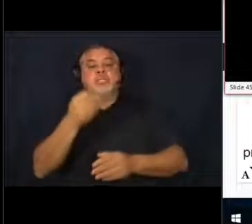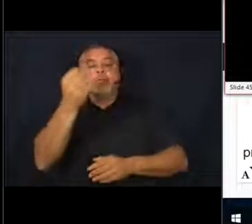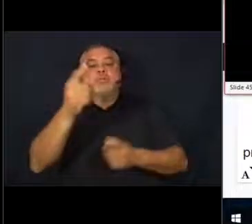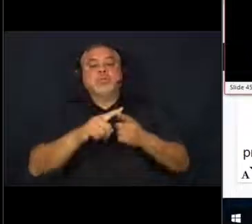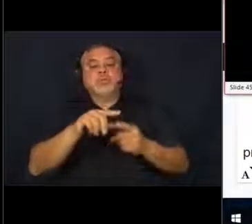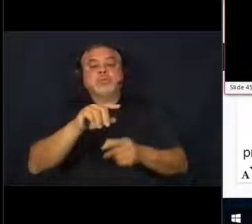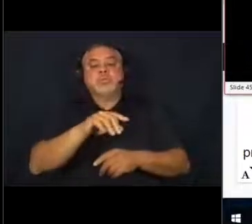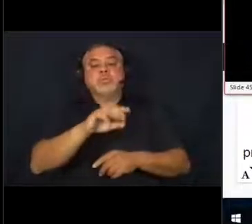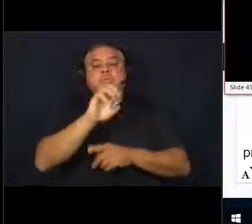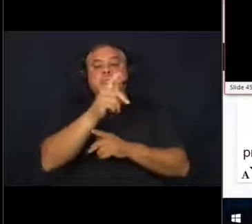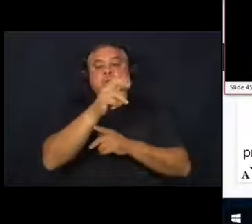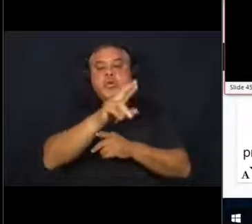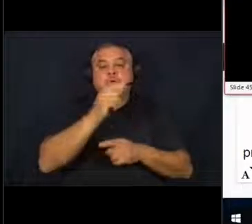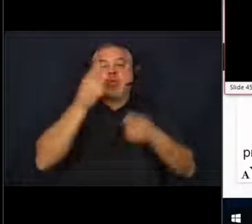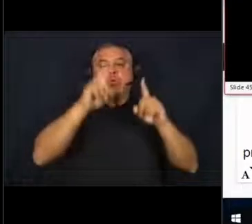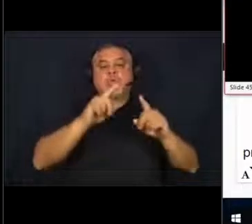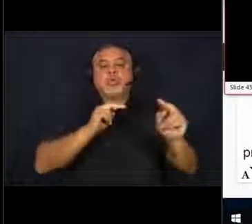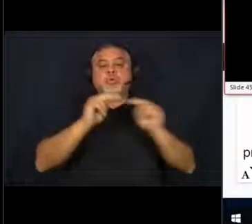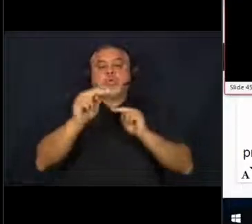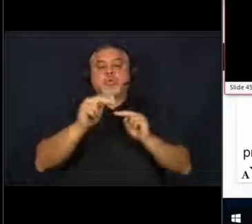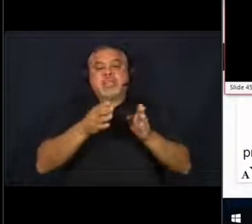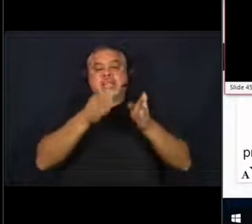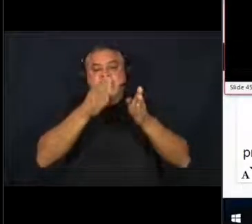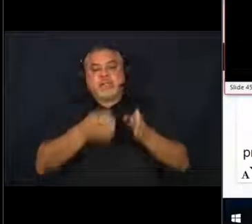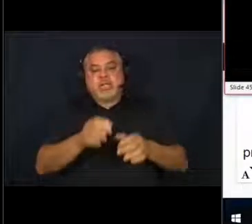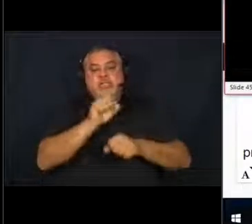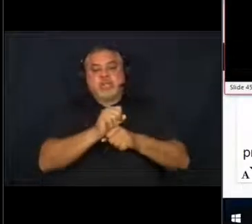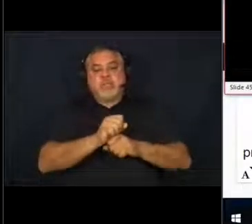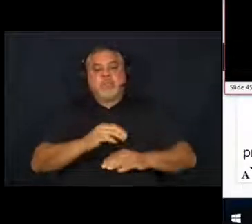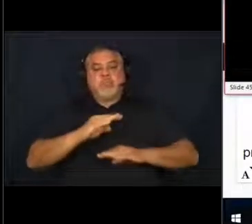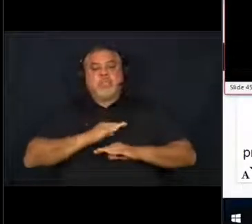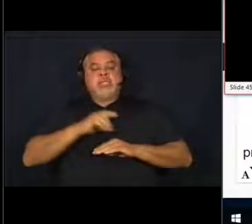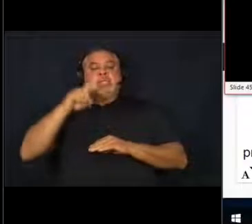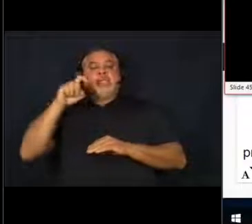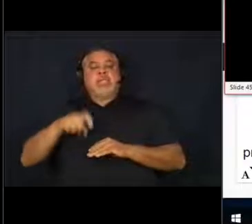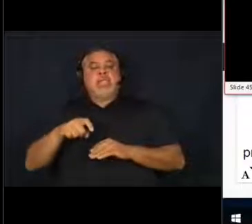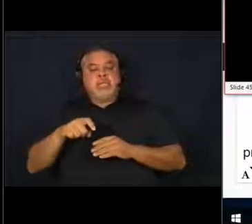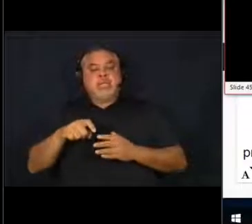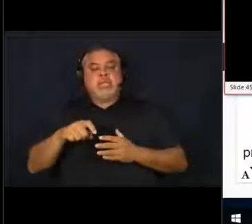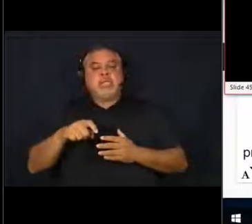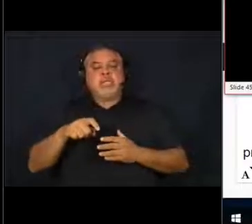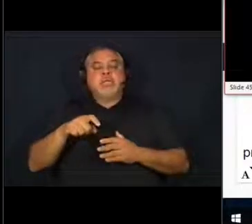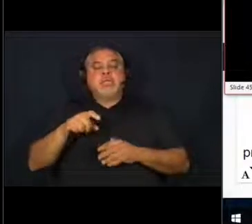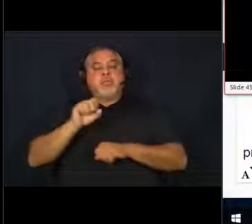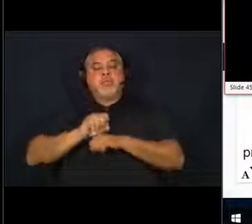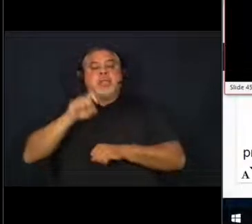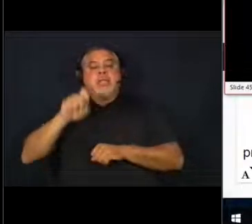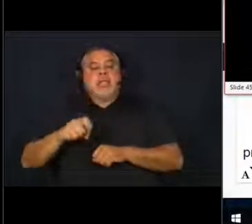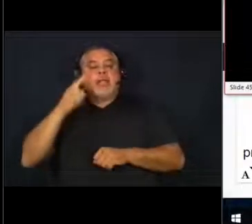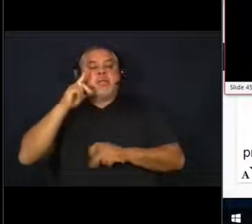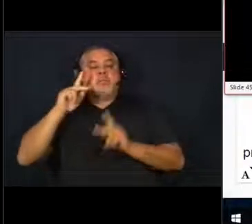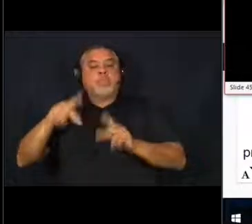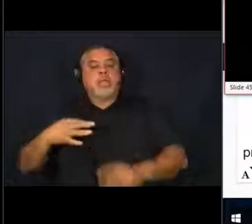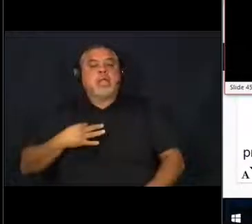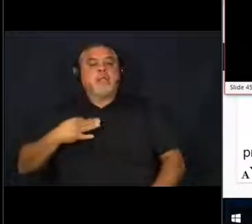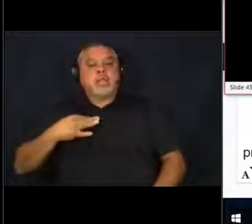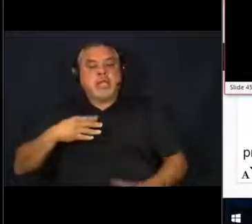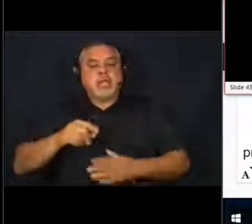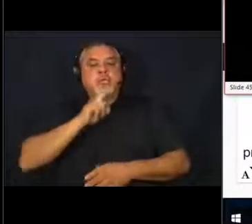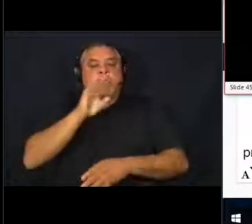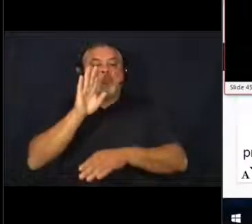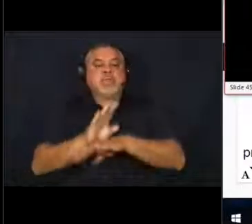to negotiate an individualized job that meets the employment needs of the applicant and real business needs of